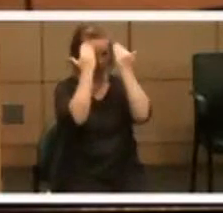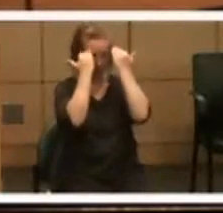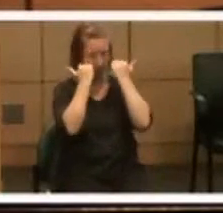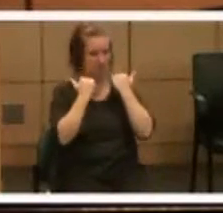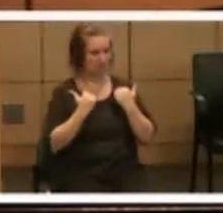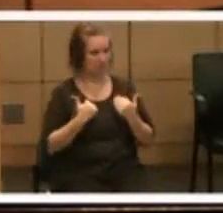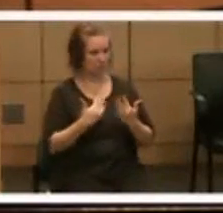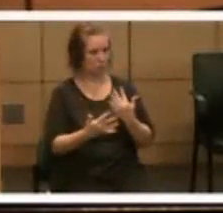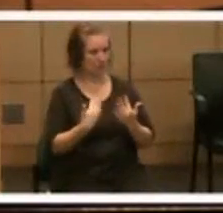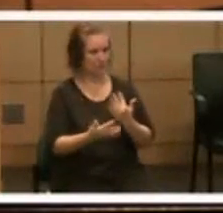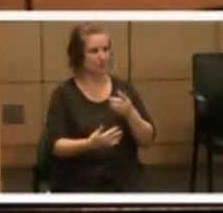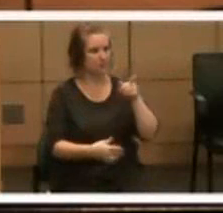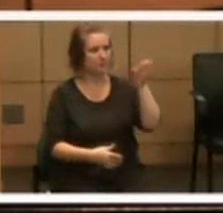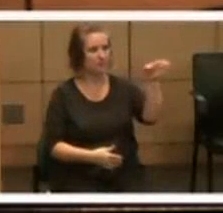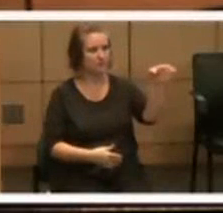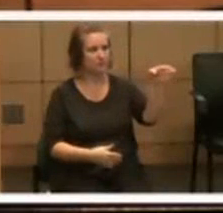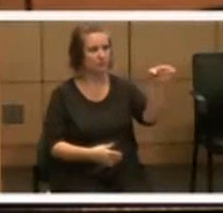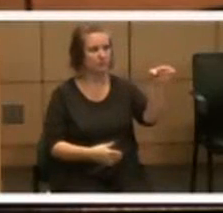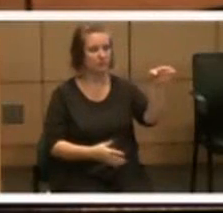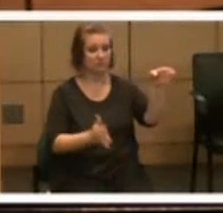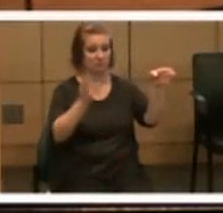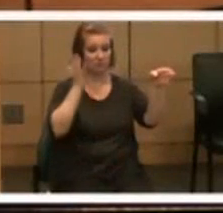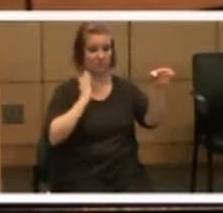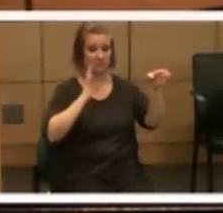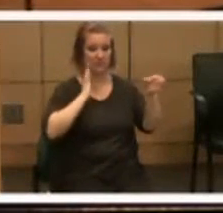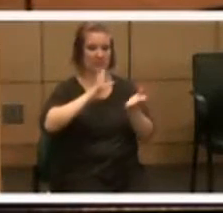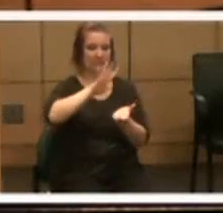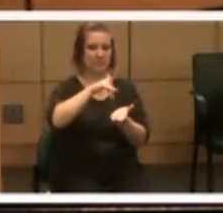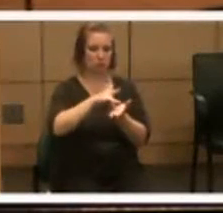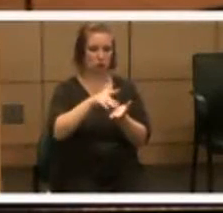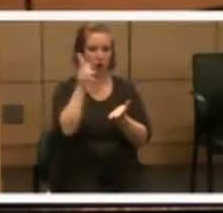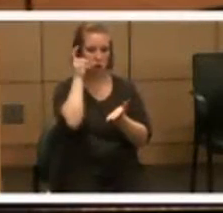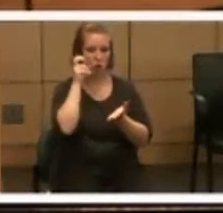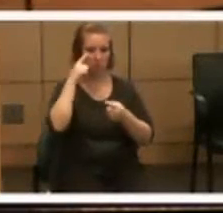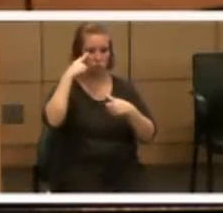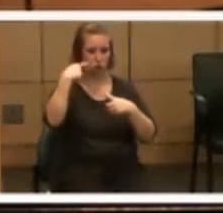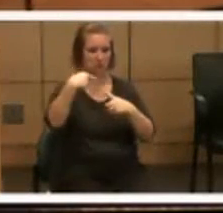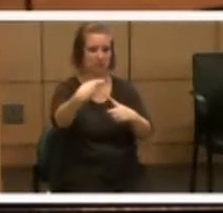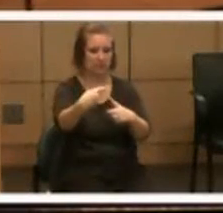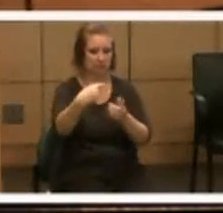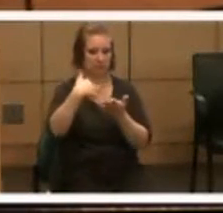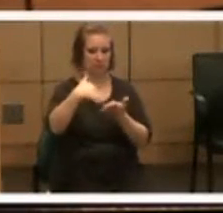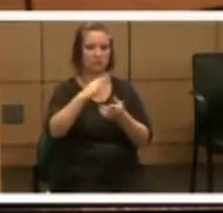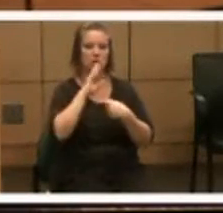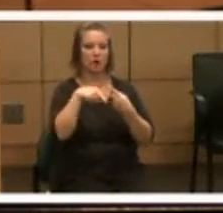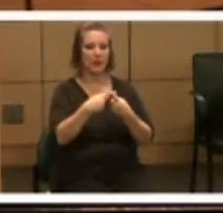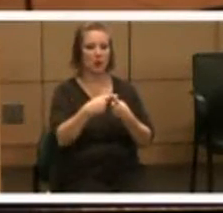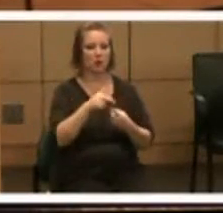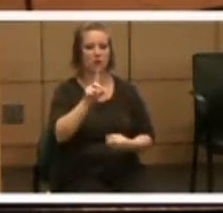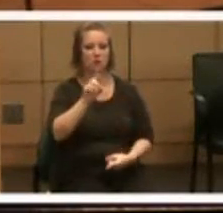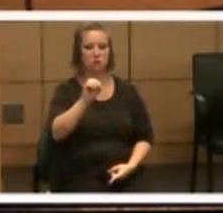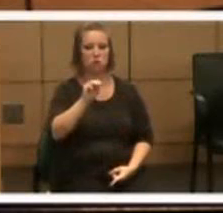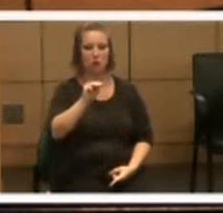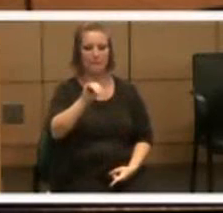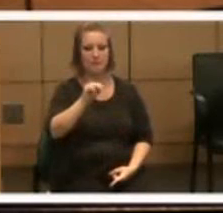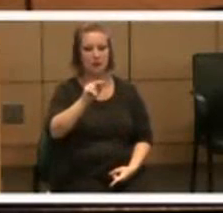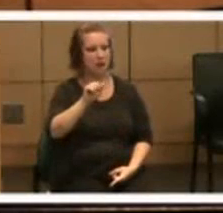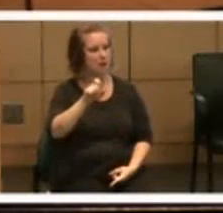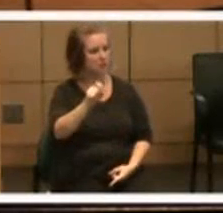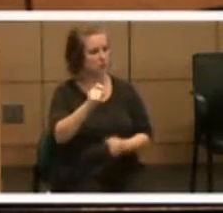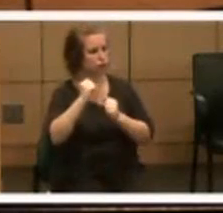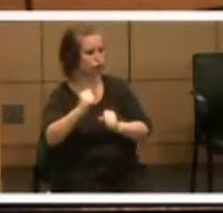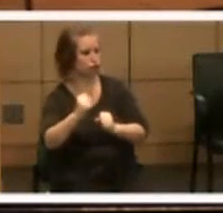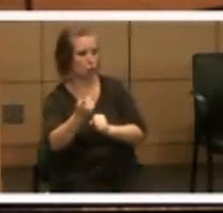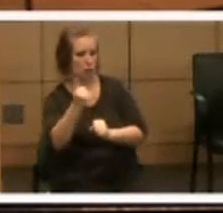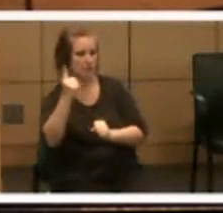Some of the old central auditory processing studies talked about a dominant ear versus a non-dominant ear for